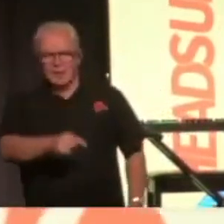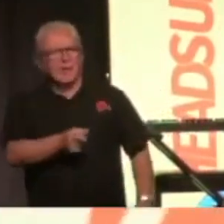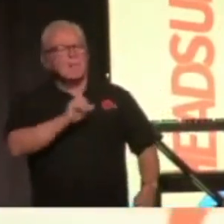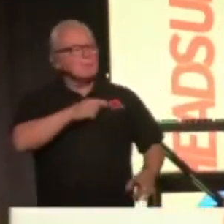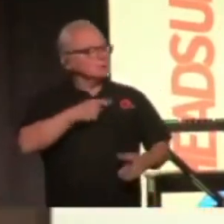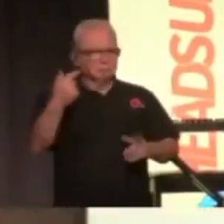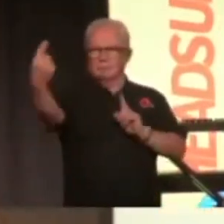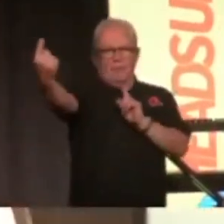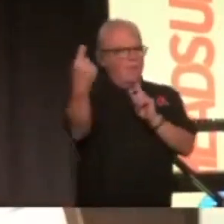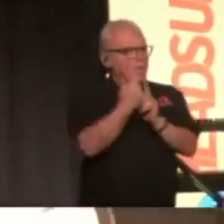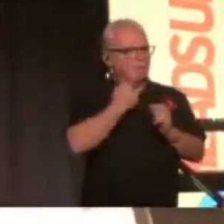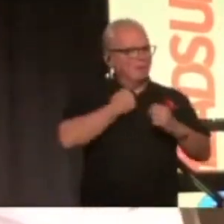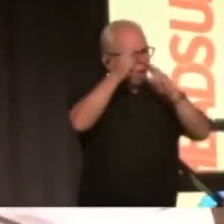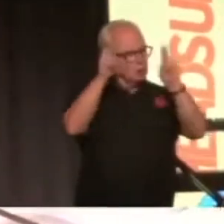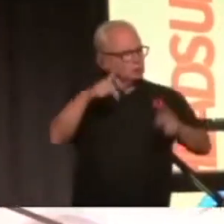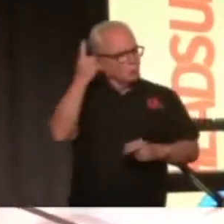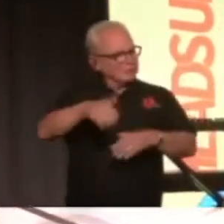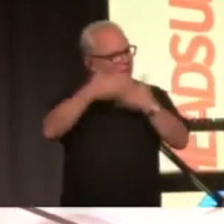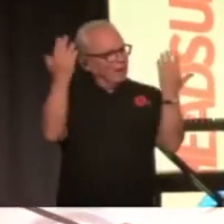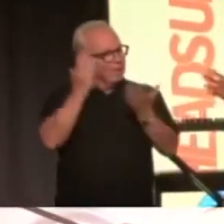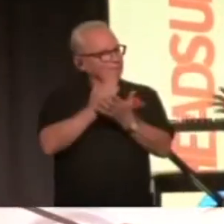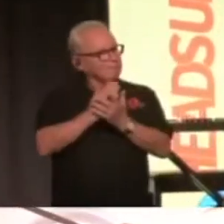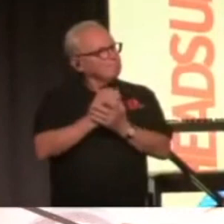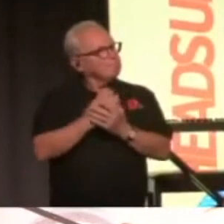Because he came in my house one day,